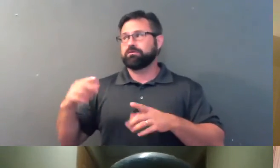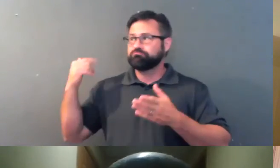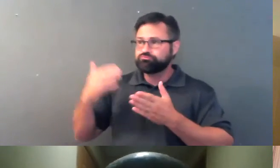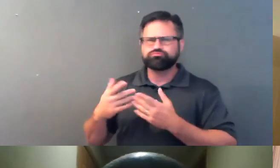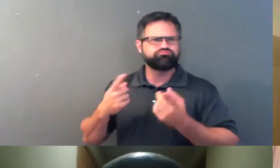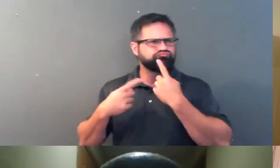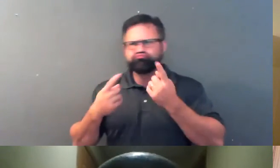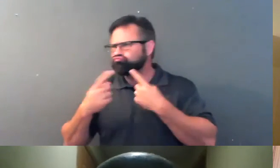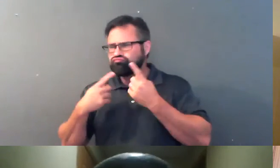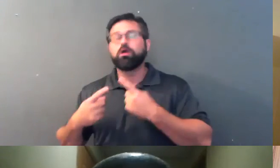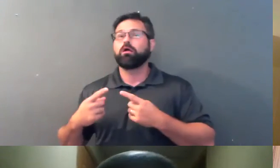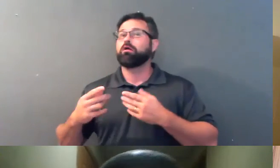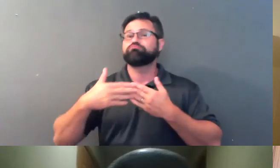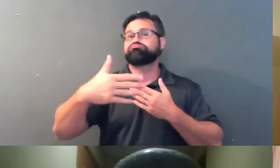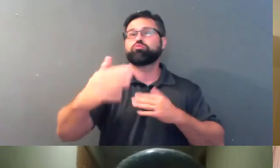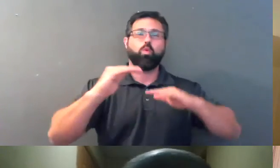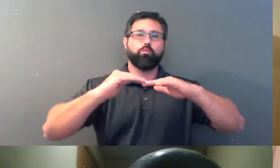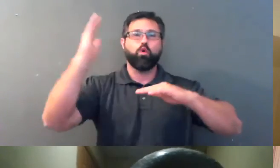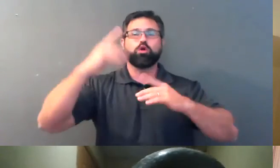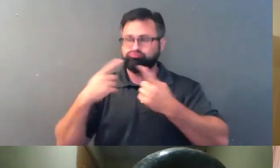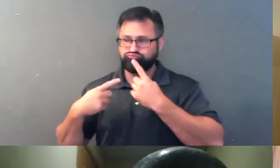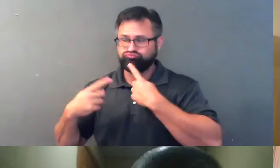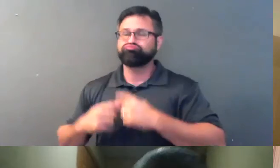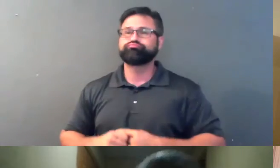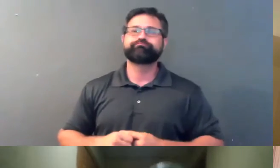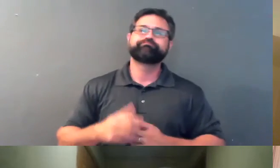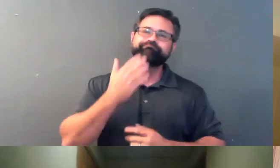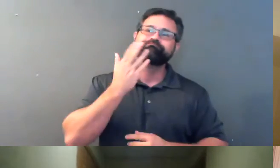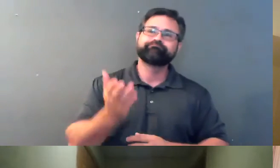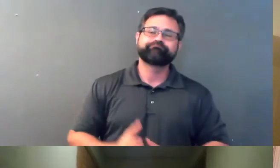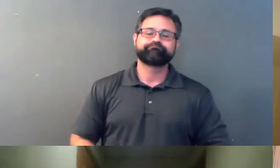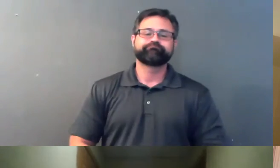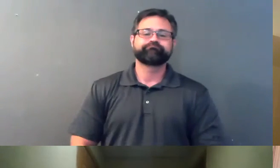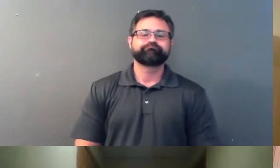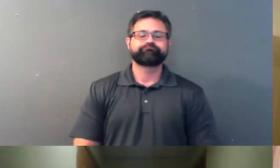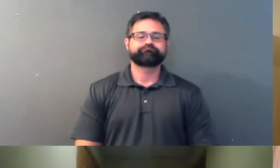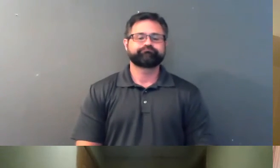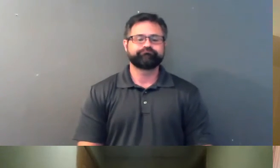on and will continue to take on board. Thank you.